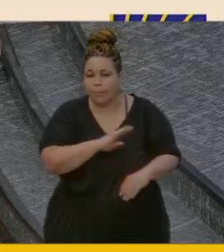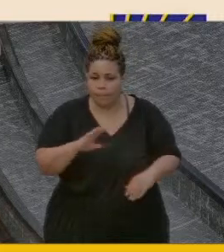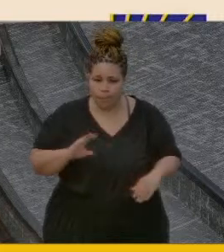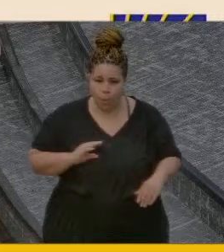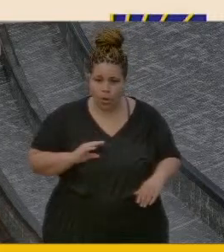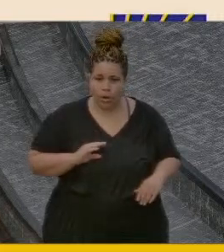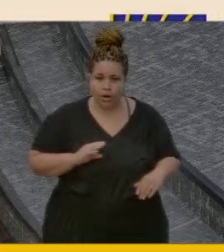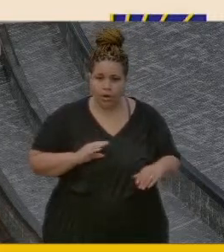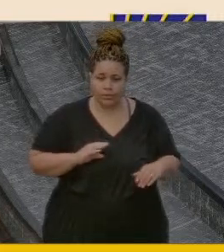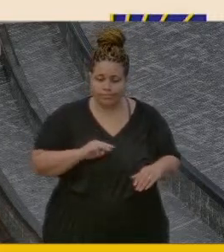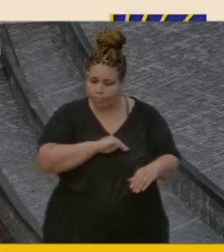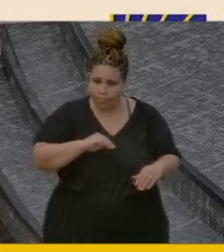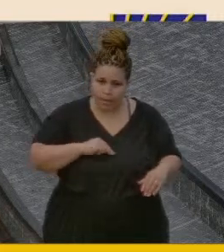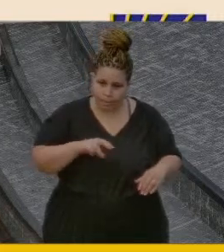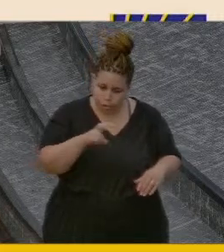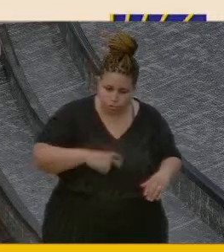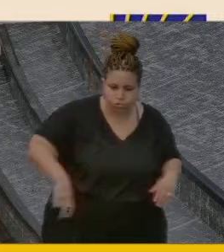it was